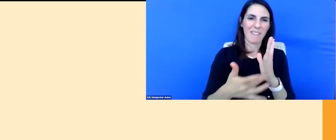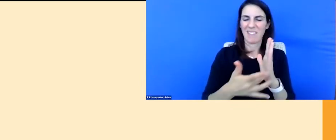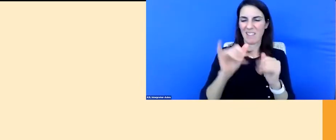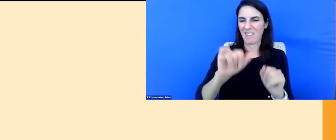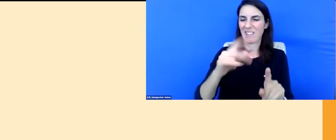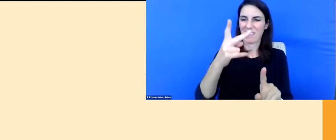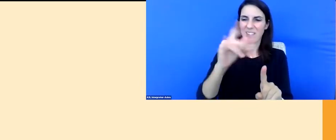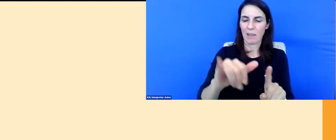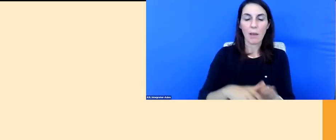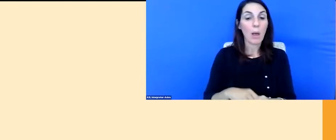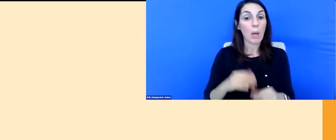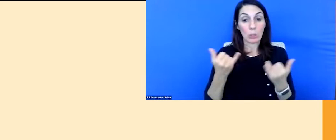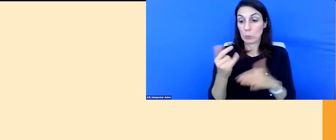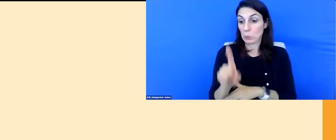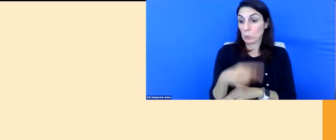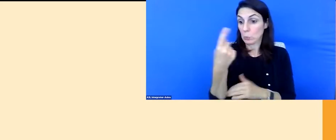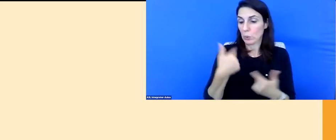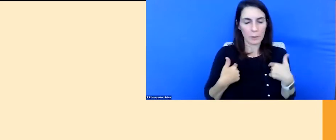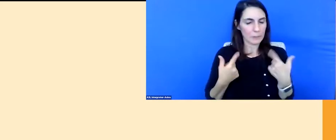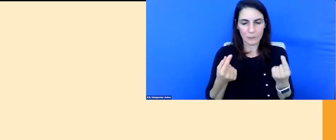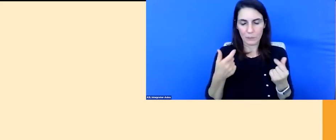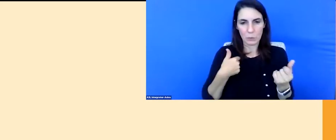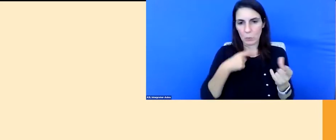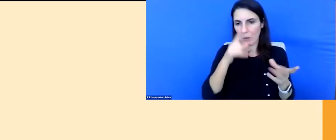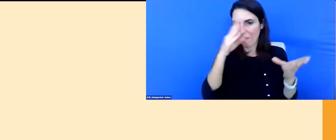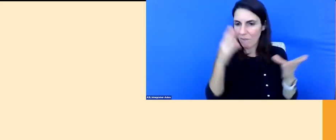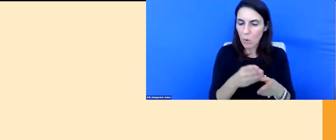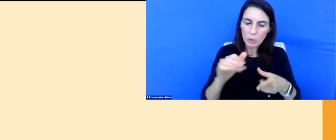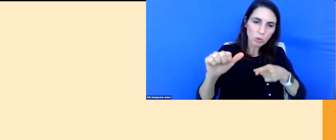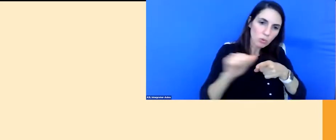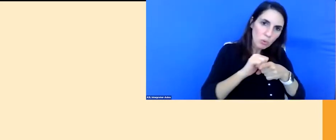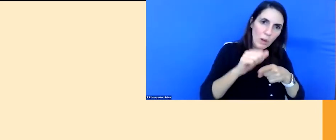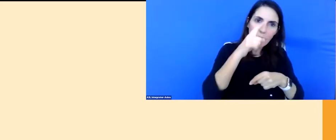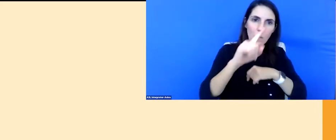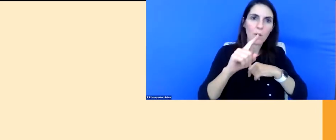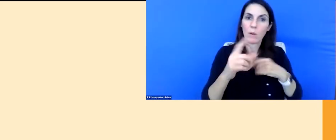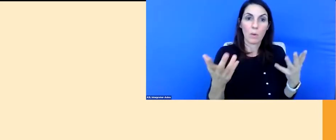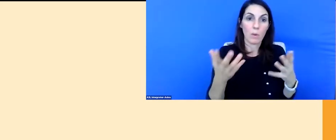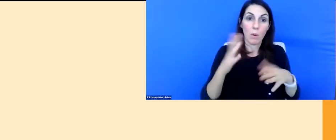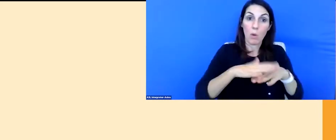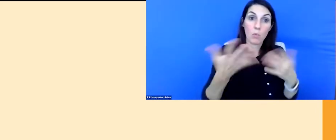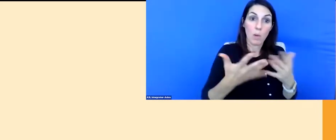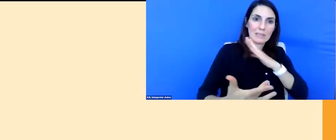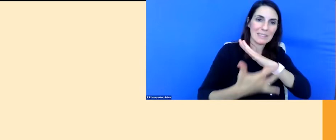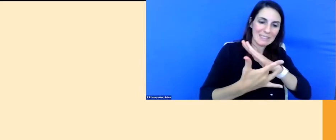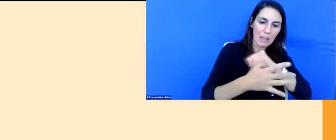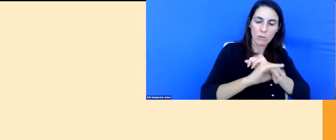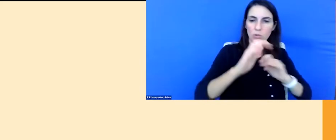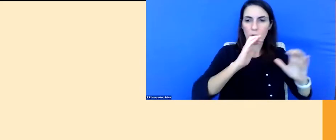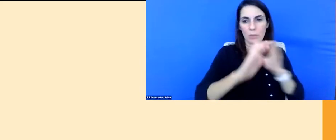Today, we're going to focus our training on technology and